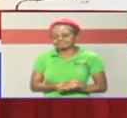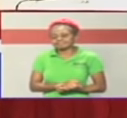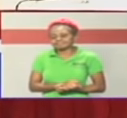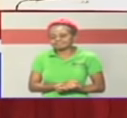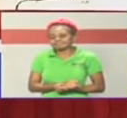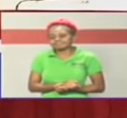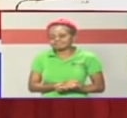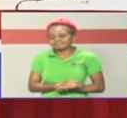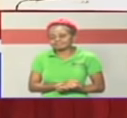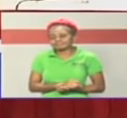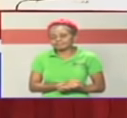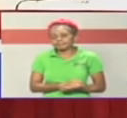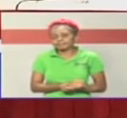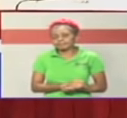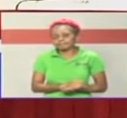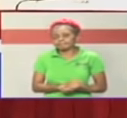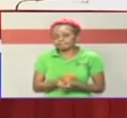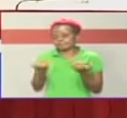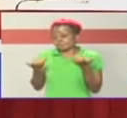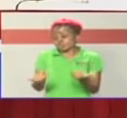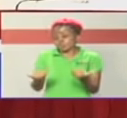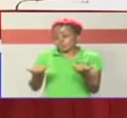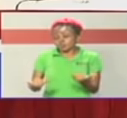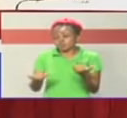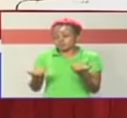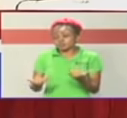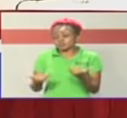Minister. We now go to